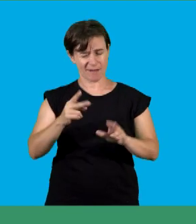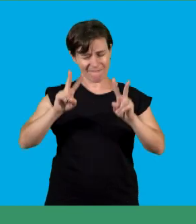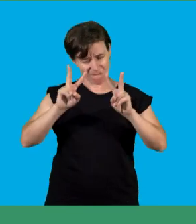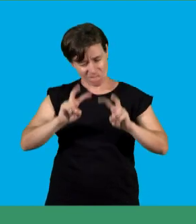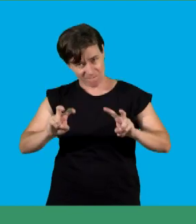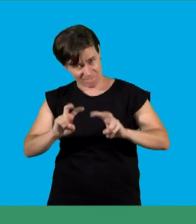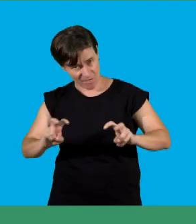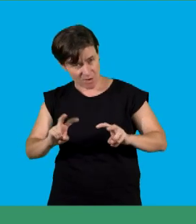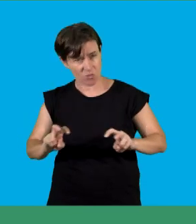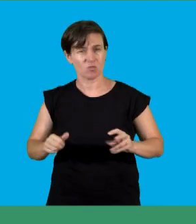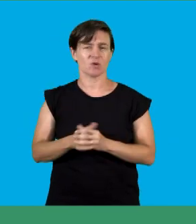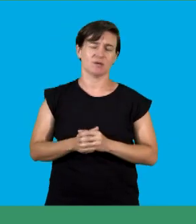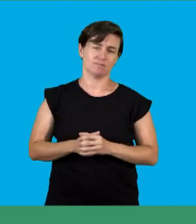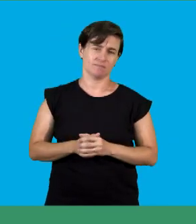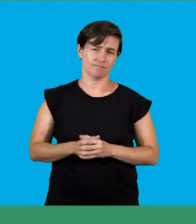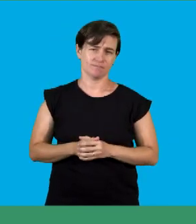Evaluate